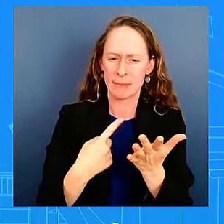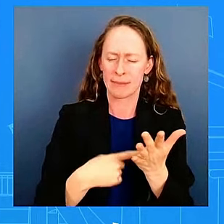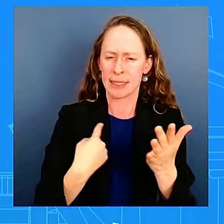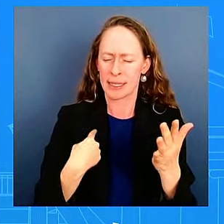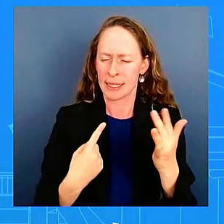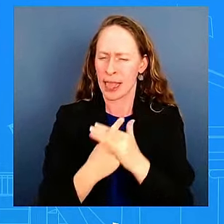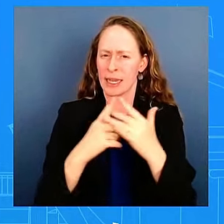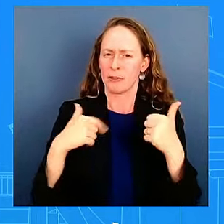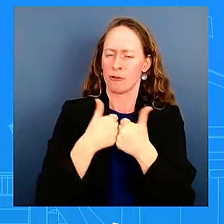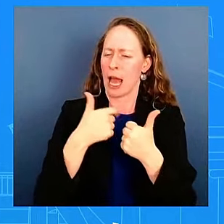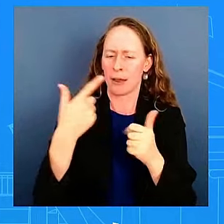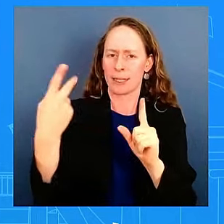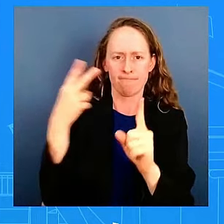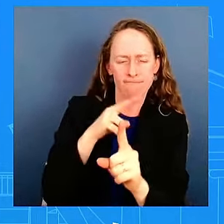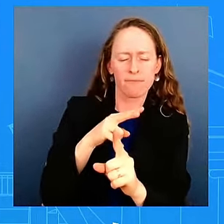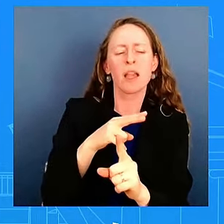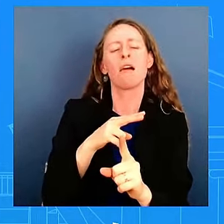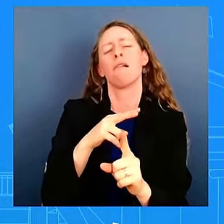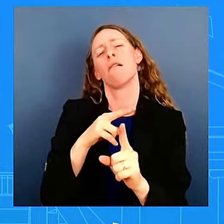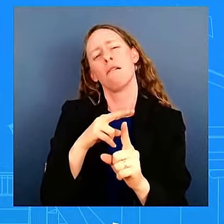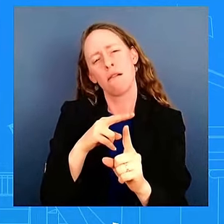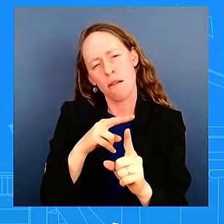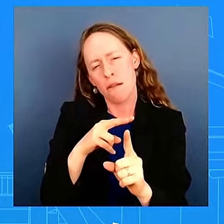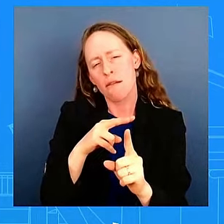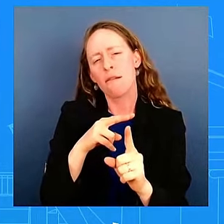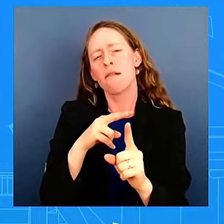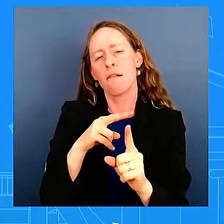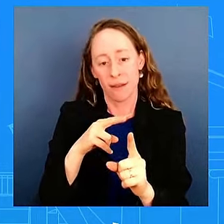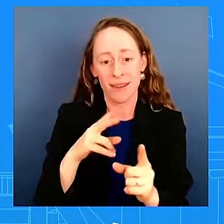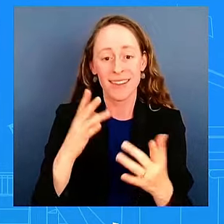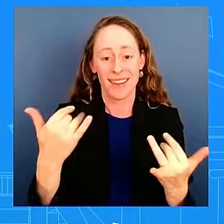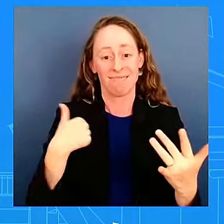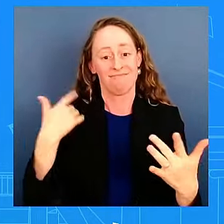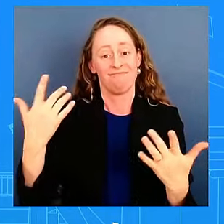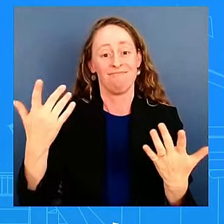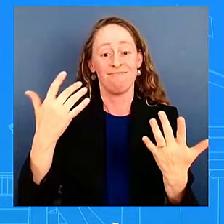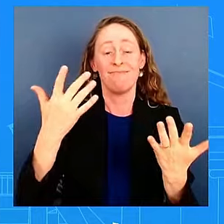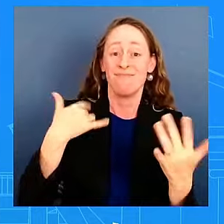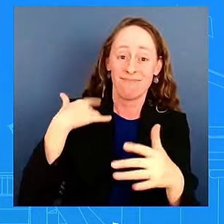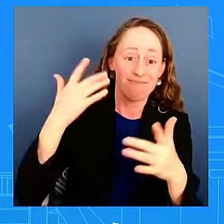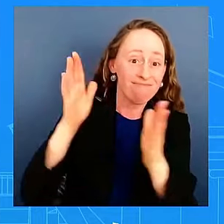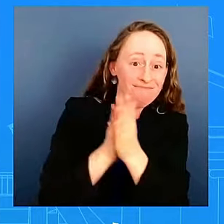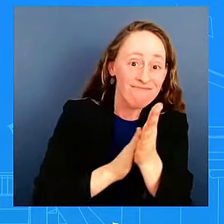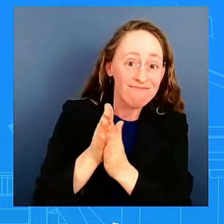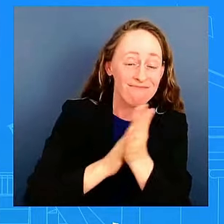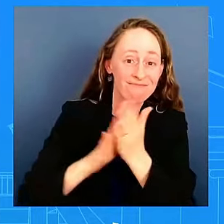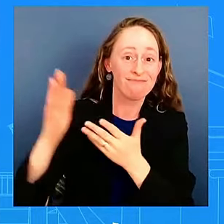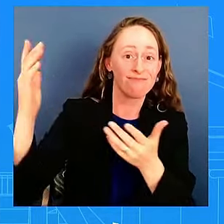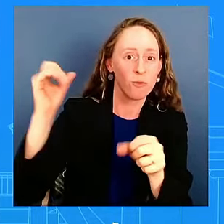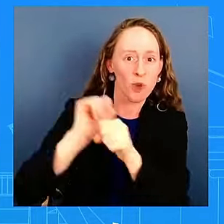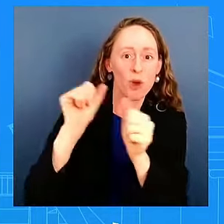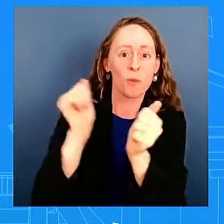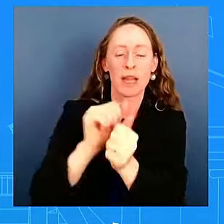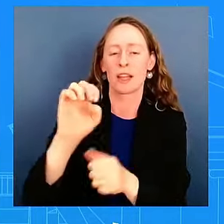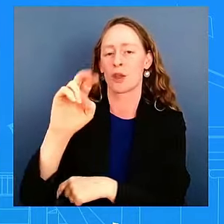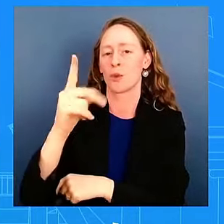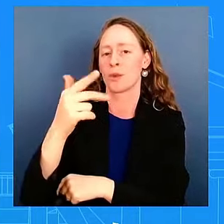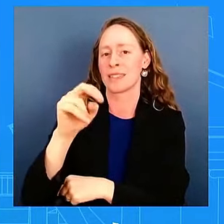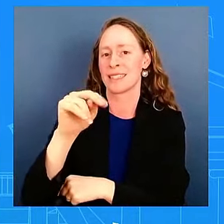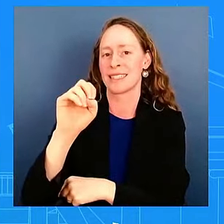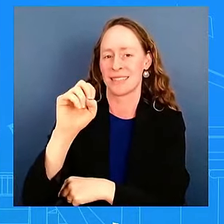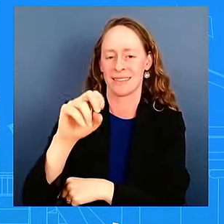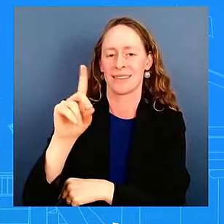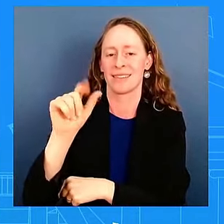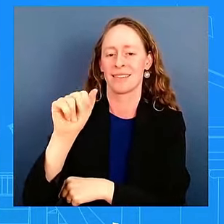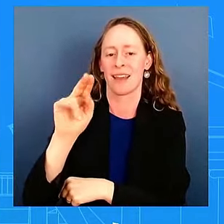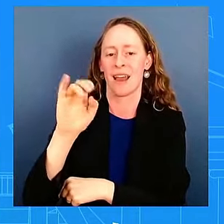working closely with Eugene Daniels, the new president of WHCA, and we congratulate him as well. It has been a joy, and